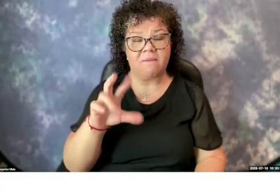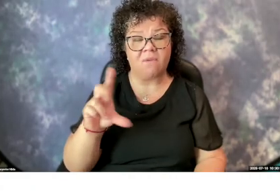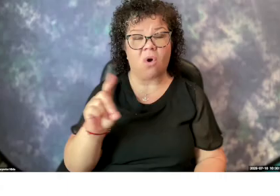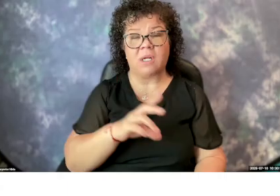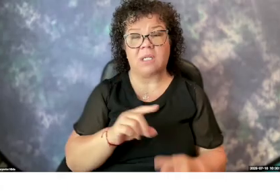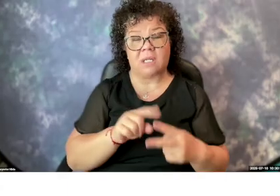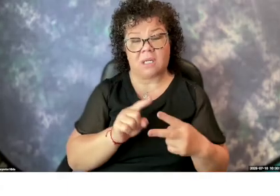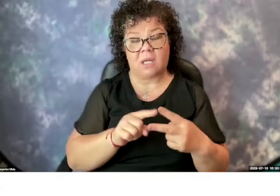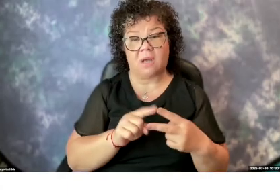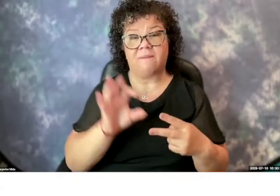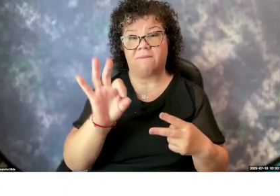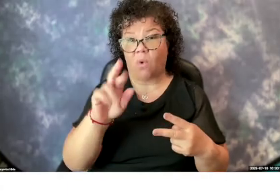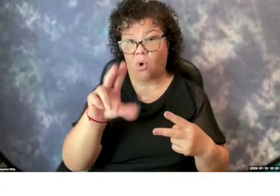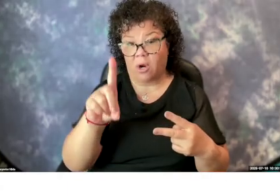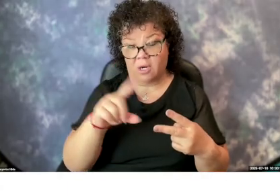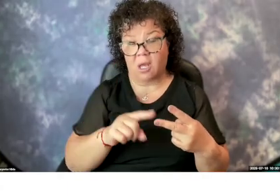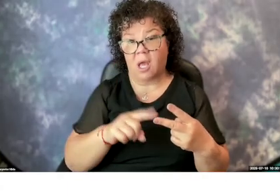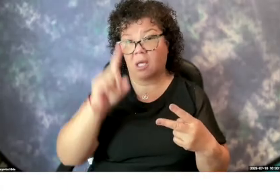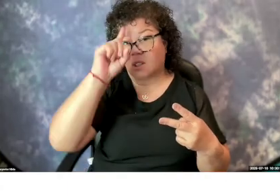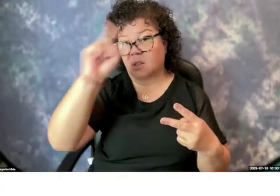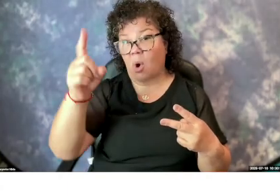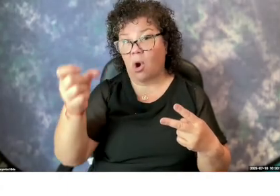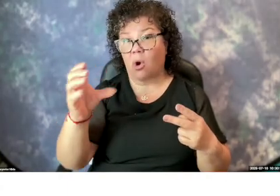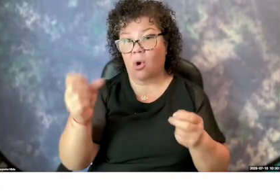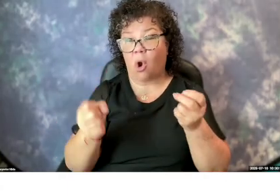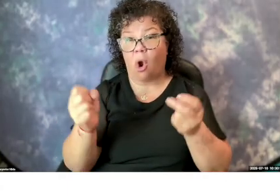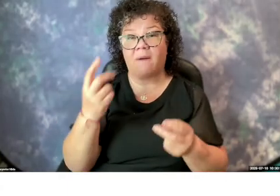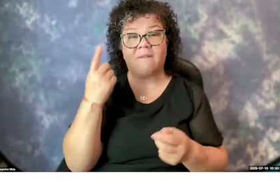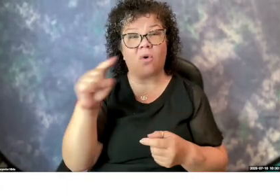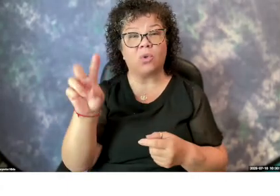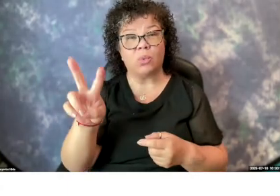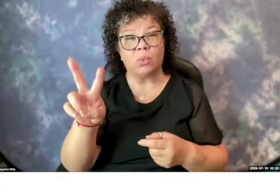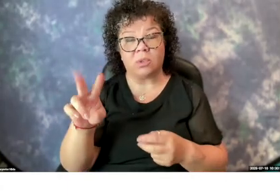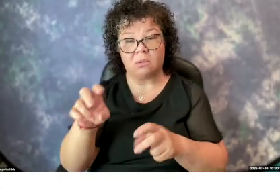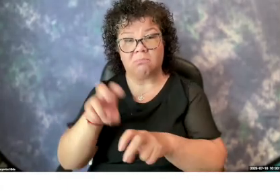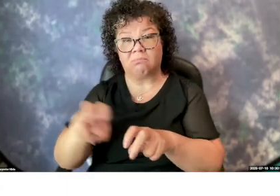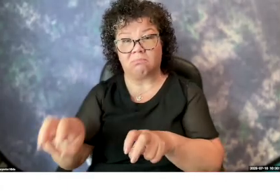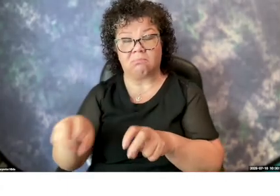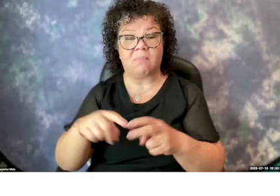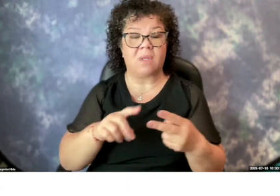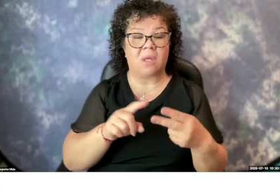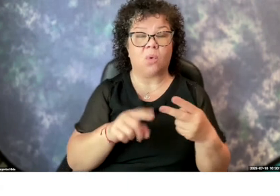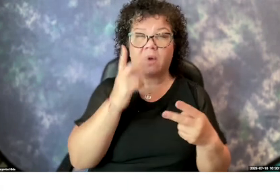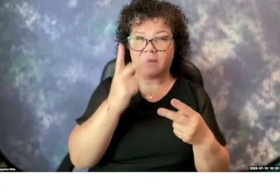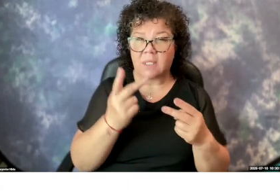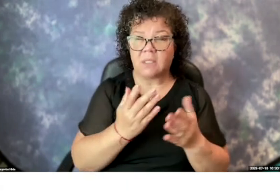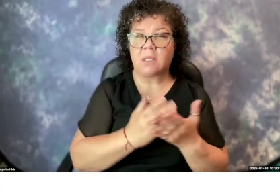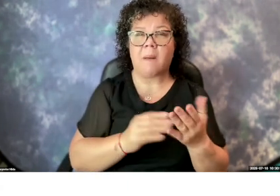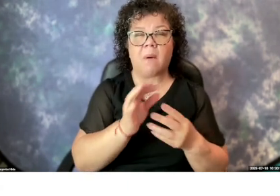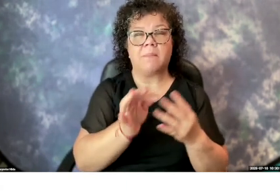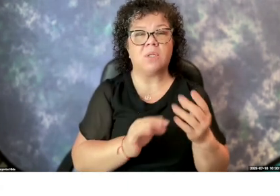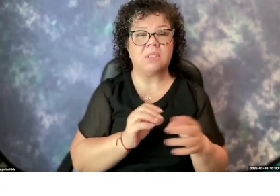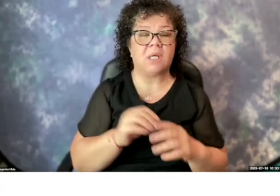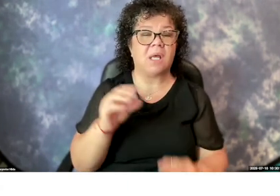market. But we do see some additional choices in Honda, Hyundai, Kia, Mercedes, Mitsubishi,